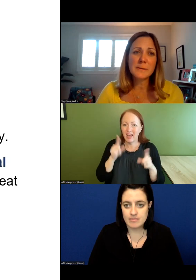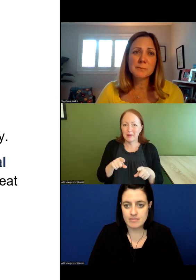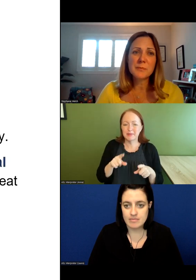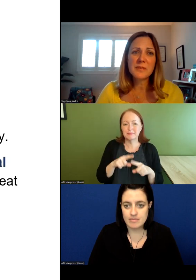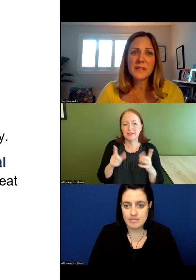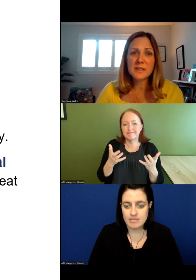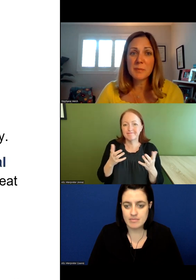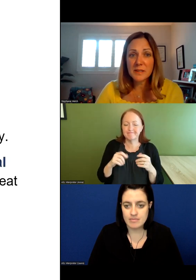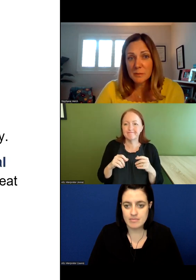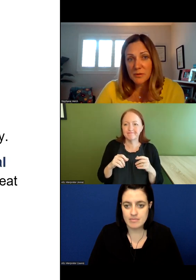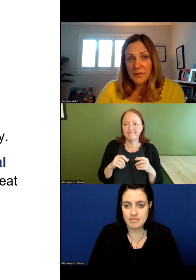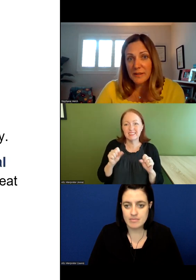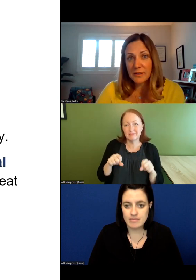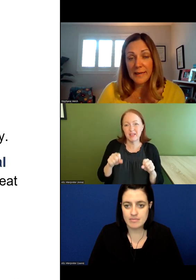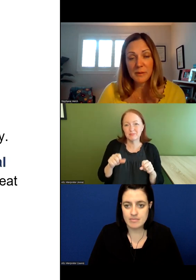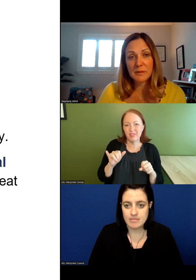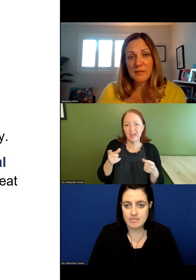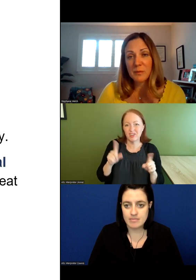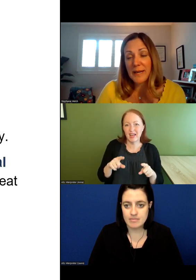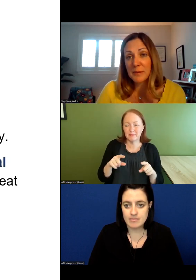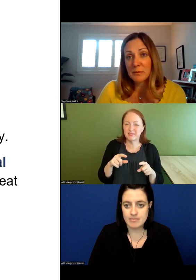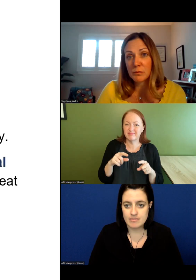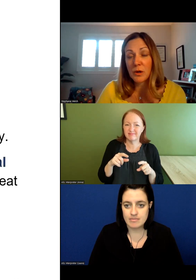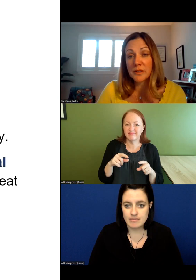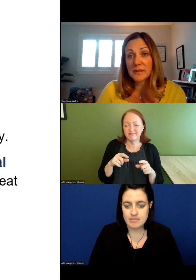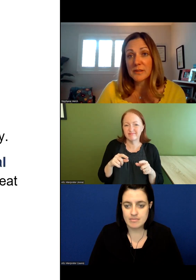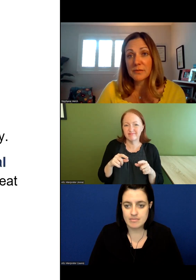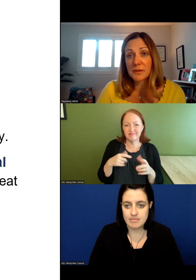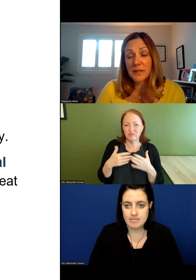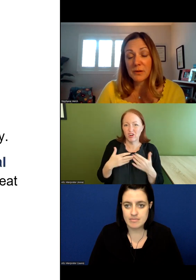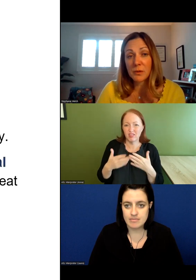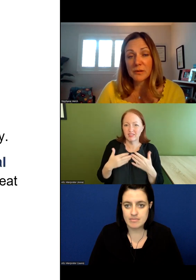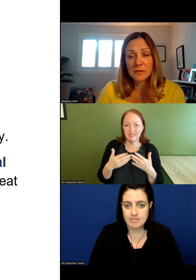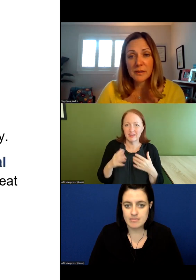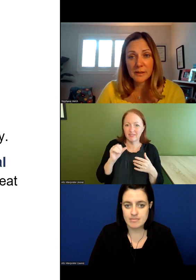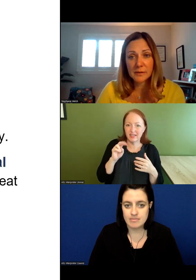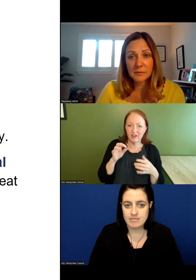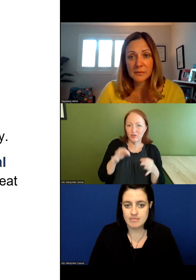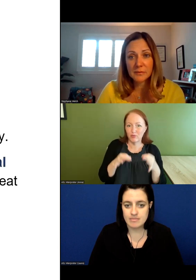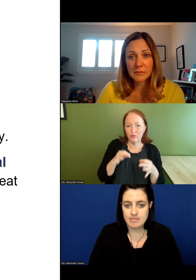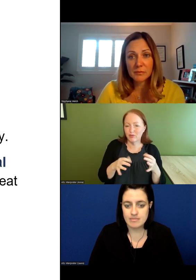but it is possible that that could happen, and that would happen regardless of care court.